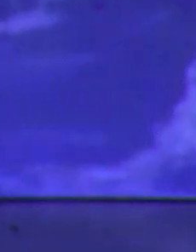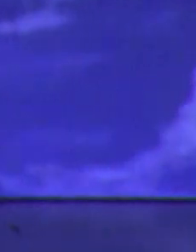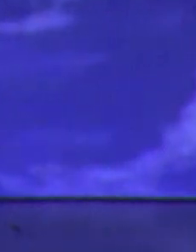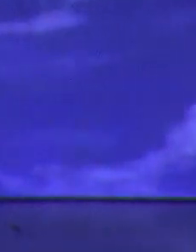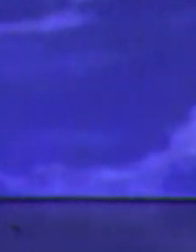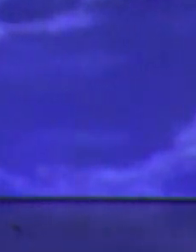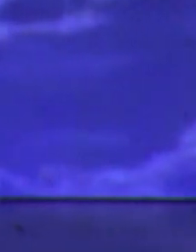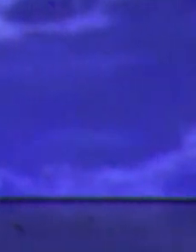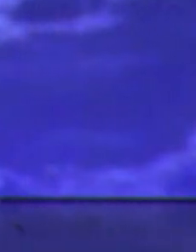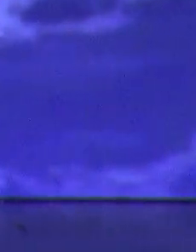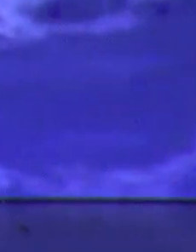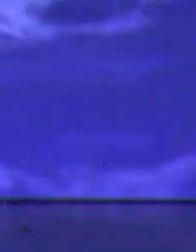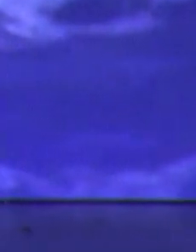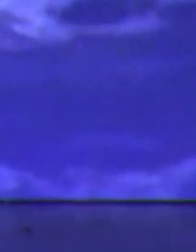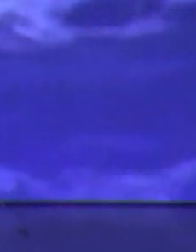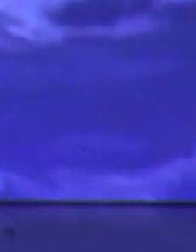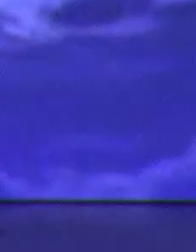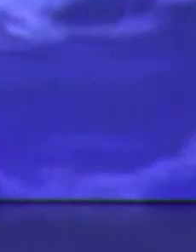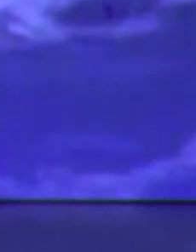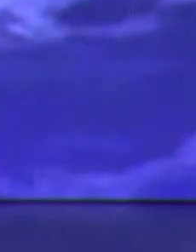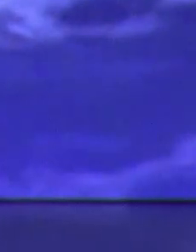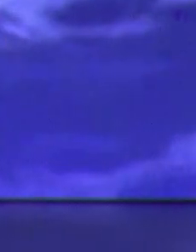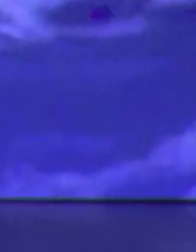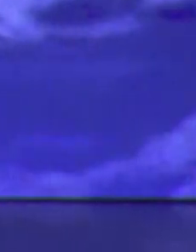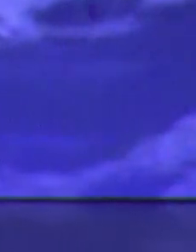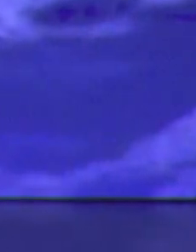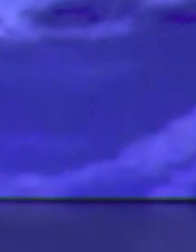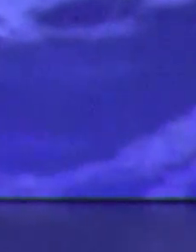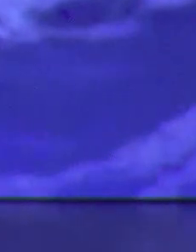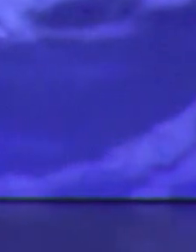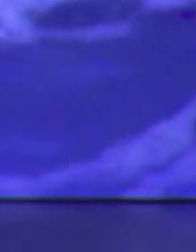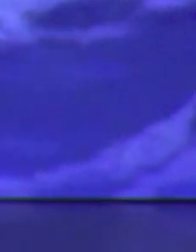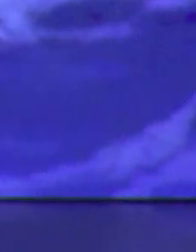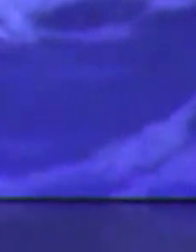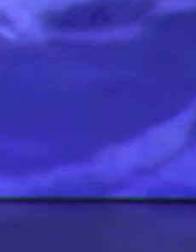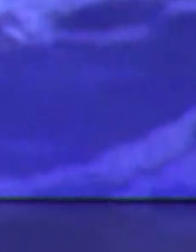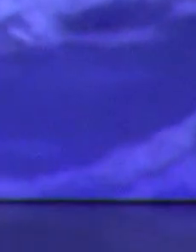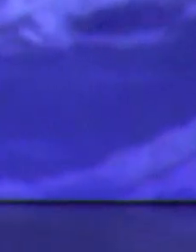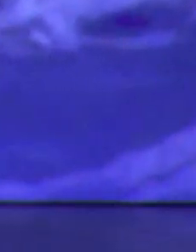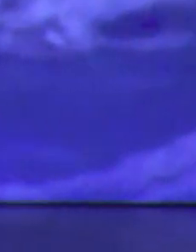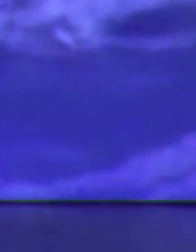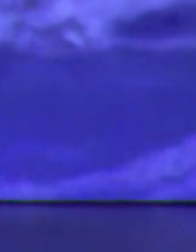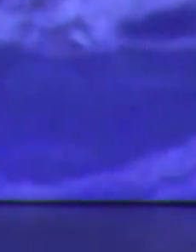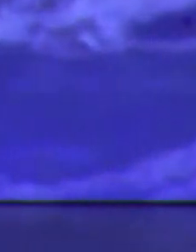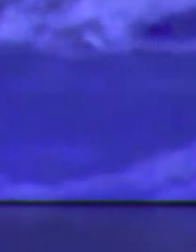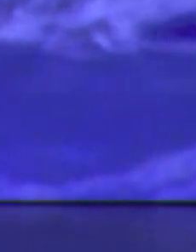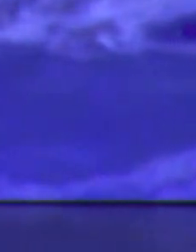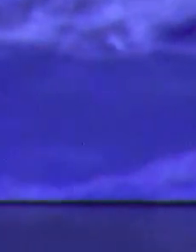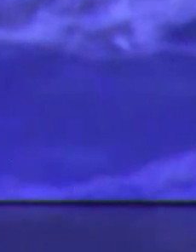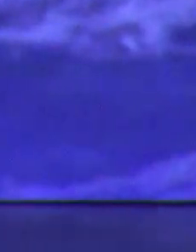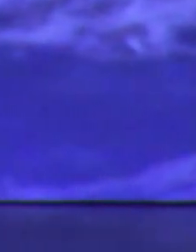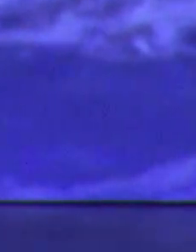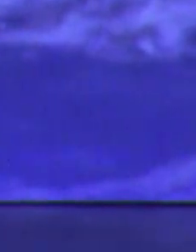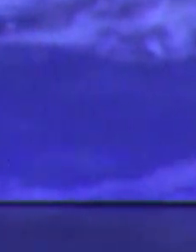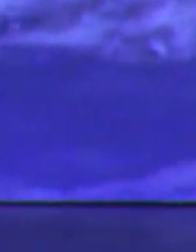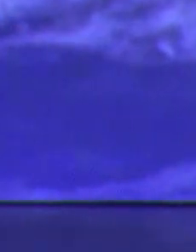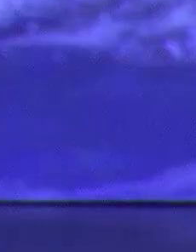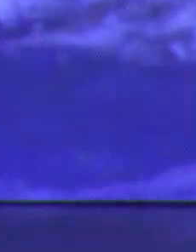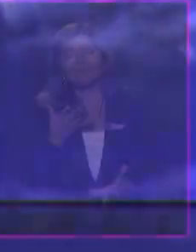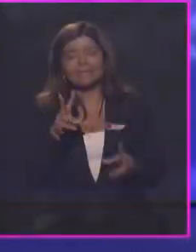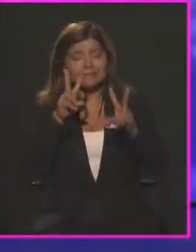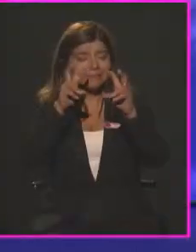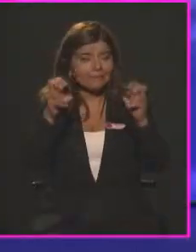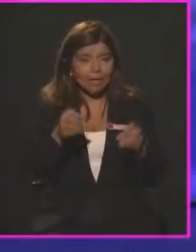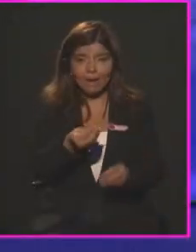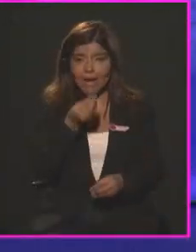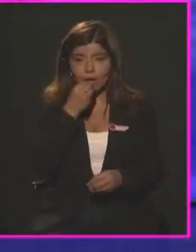Gunders, and for the past 15 years, I have been obsessed with the amount of food that we waste. This makes going out